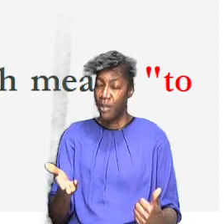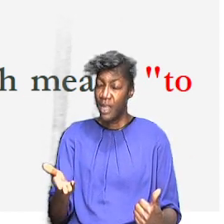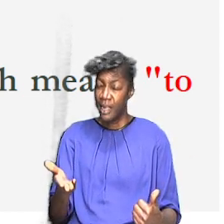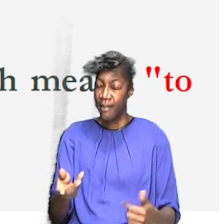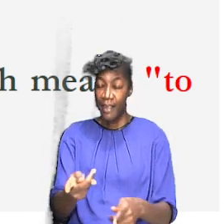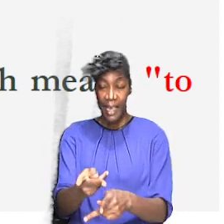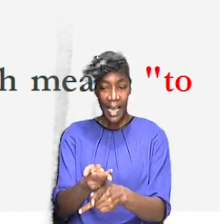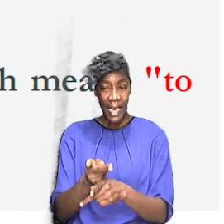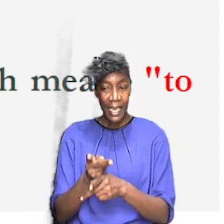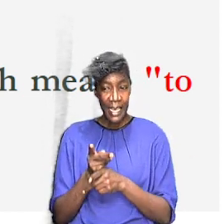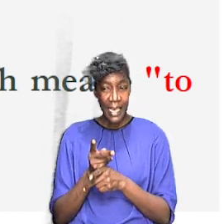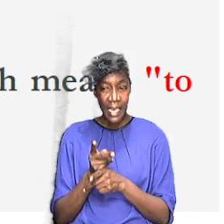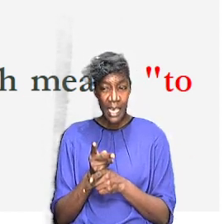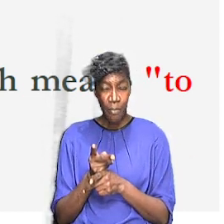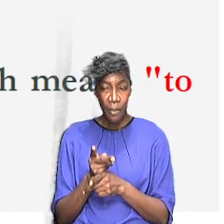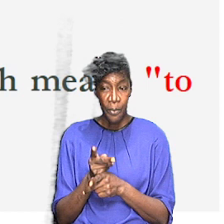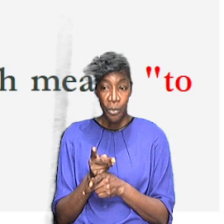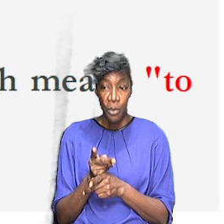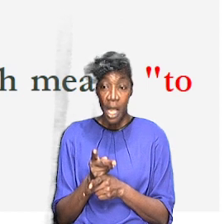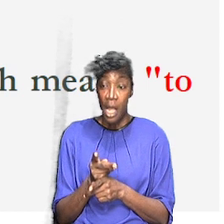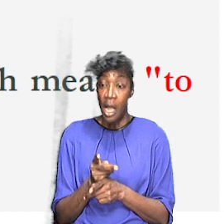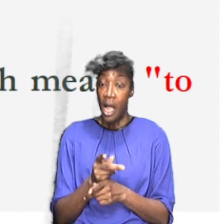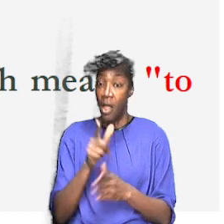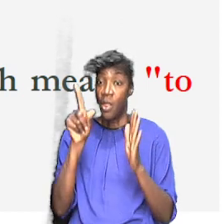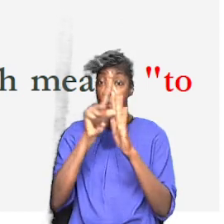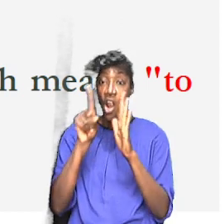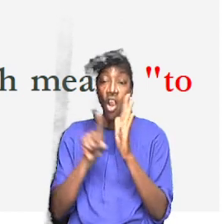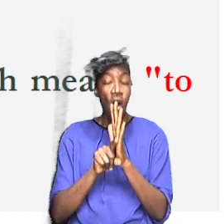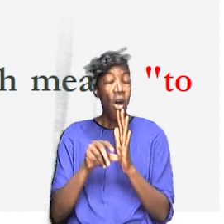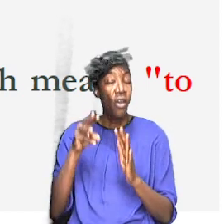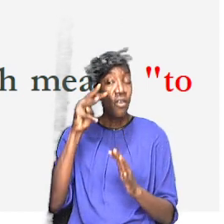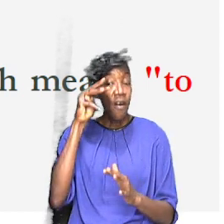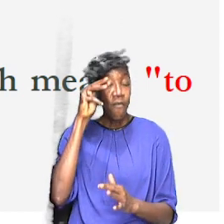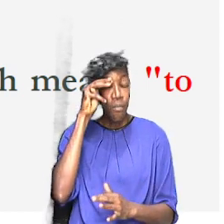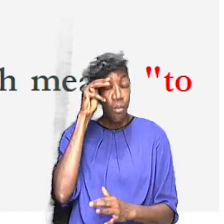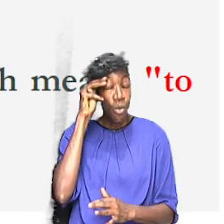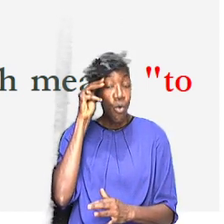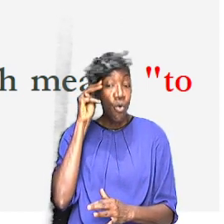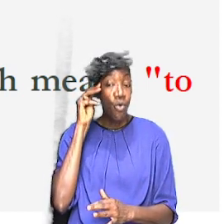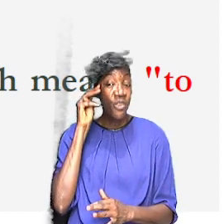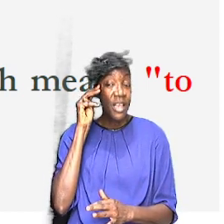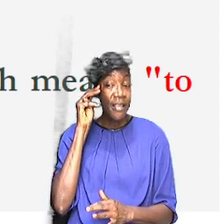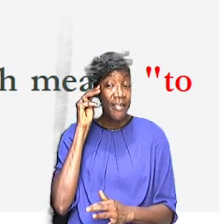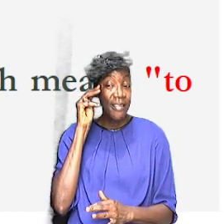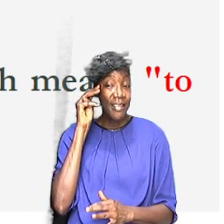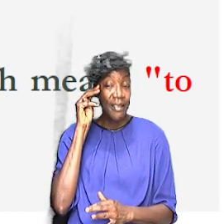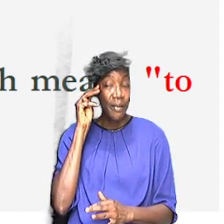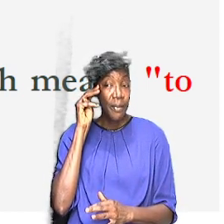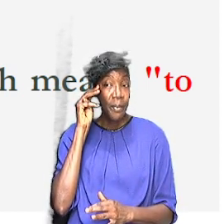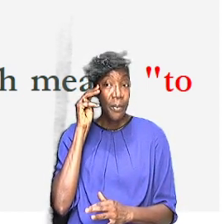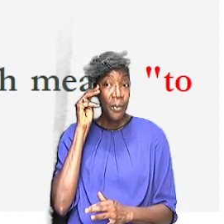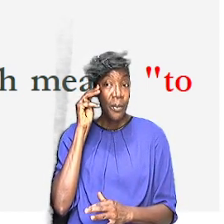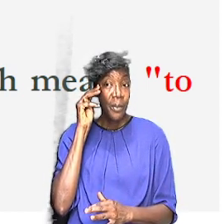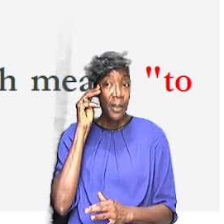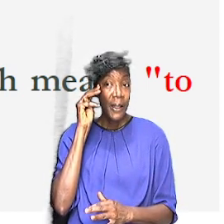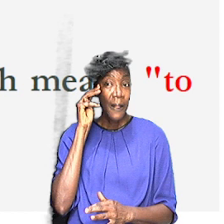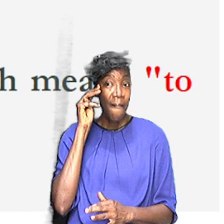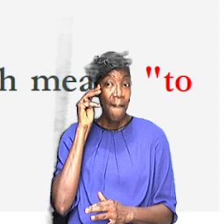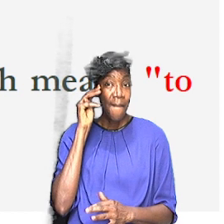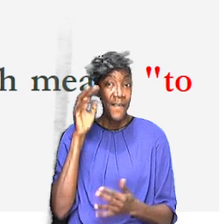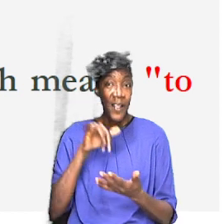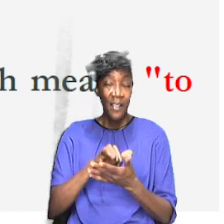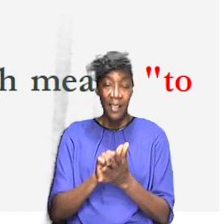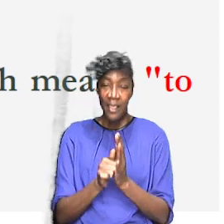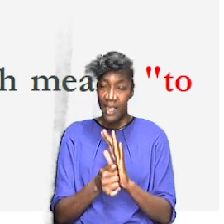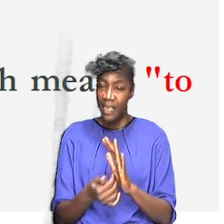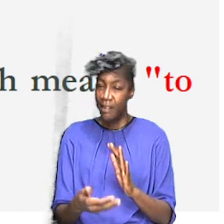keep the laws of Moses, and they decide they're going to keep also the oral laws, and these things are